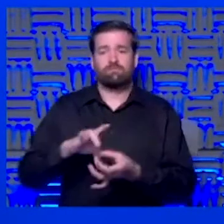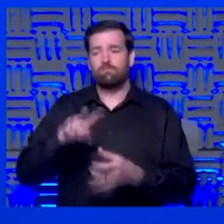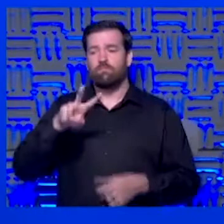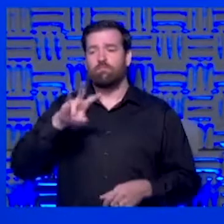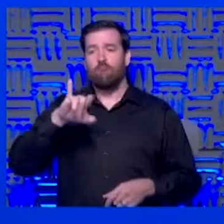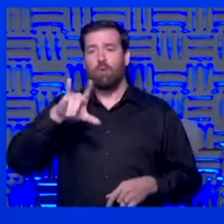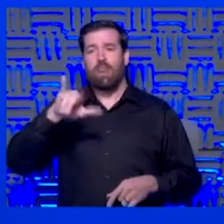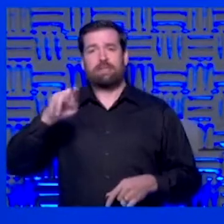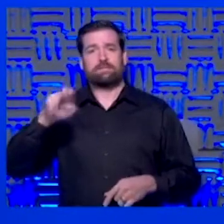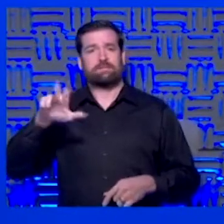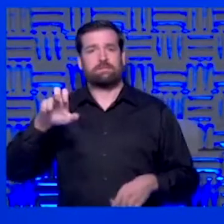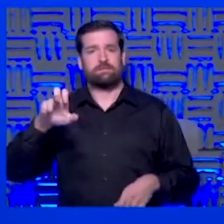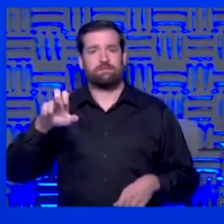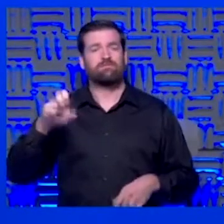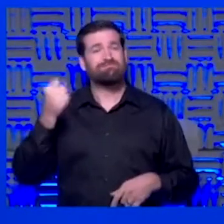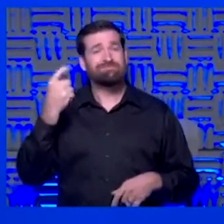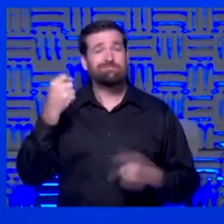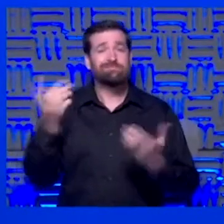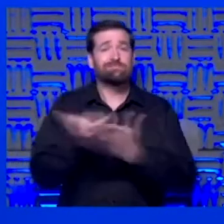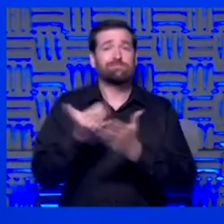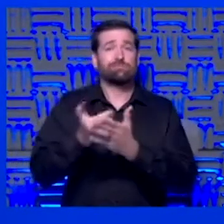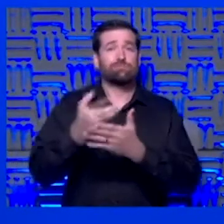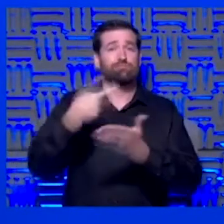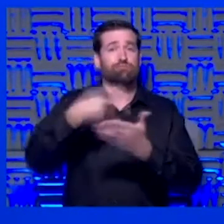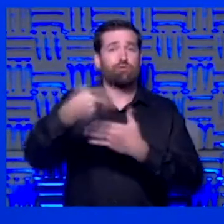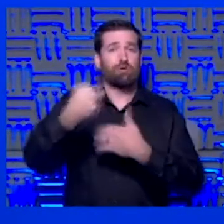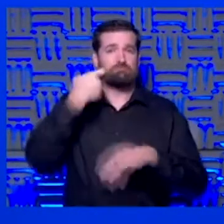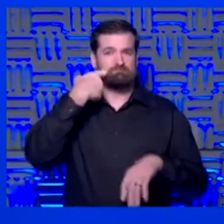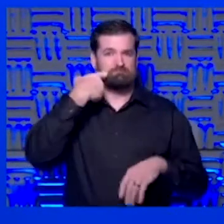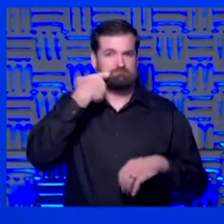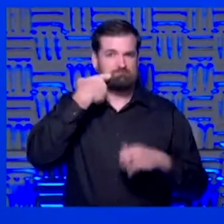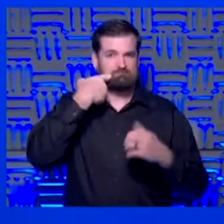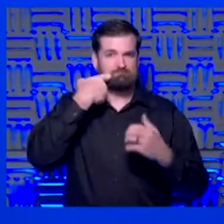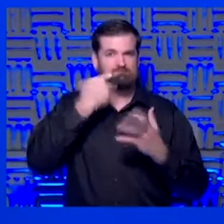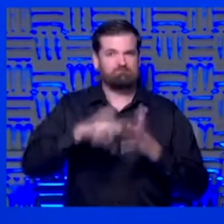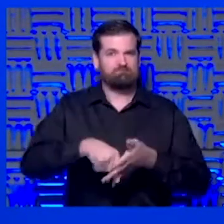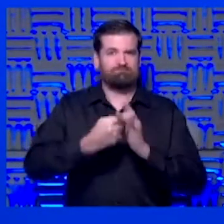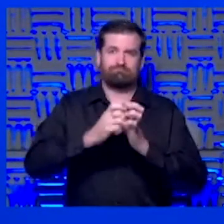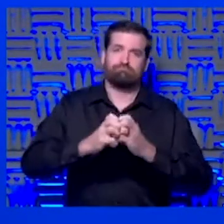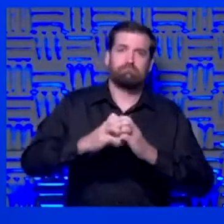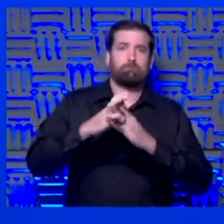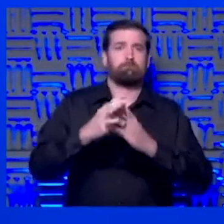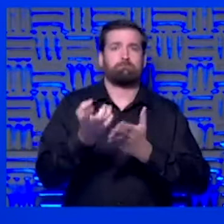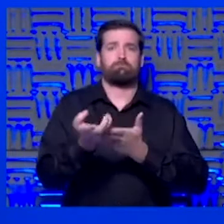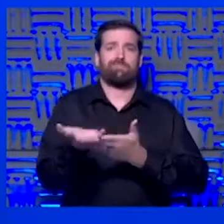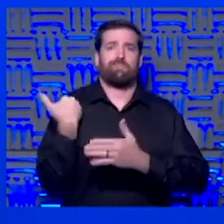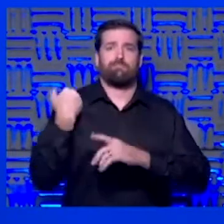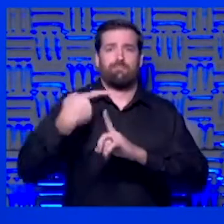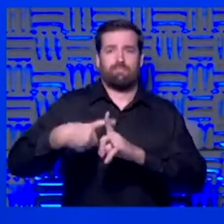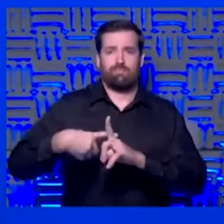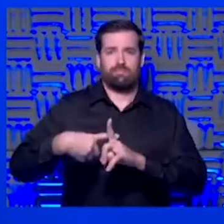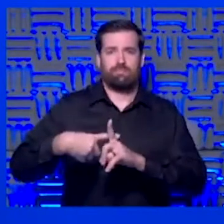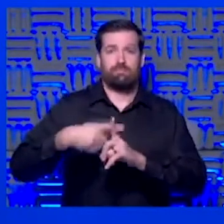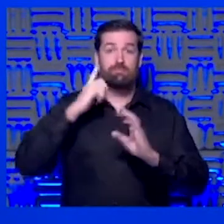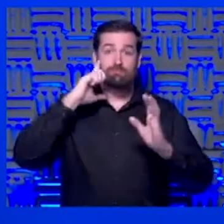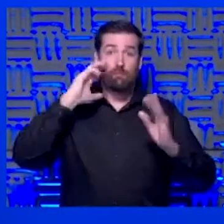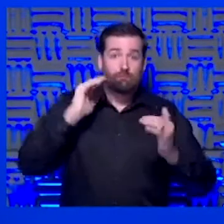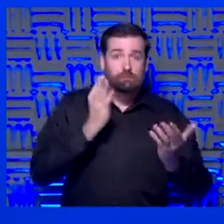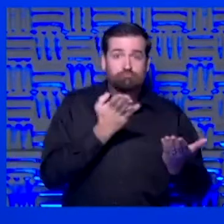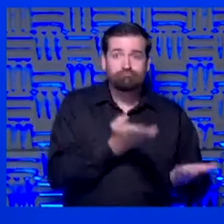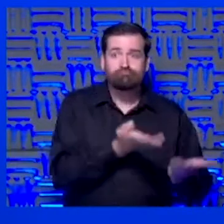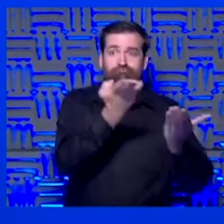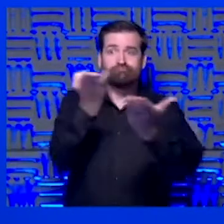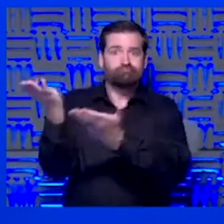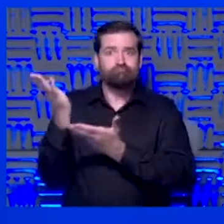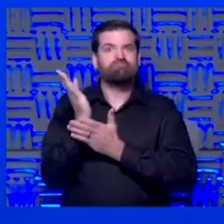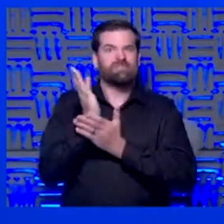violence, but there is a new program that started this started last month, and we're going to tell you about it and the hope that it is offering for some people